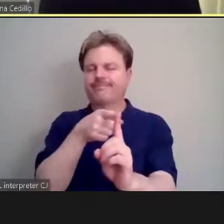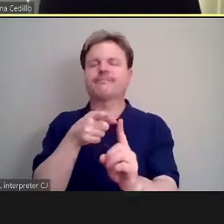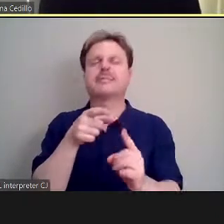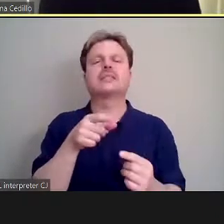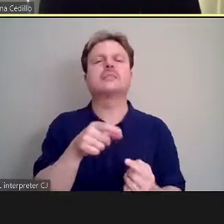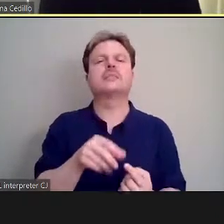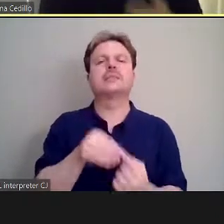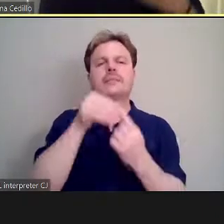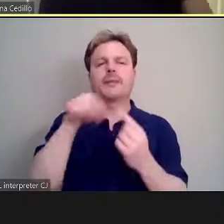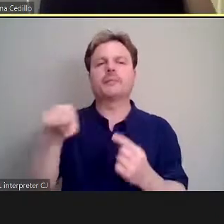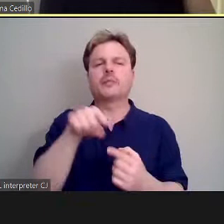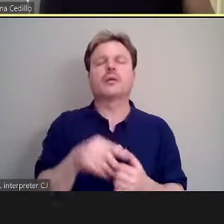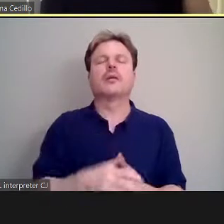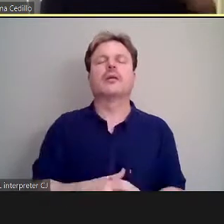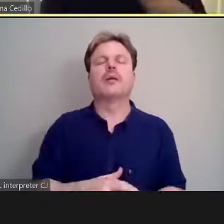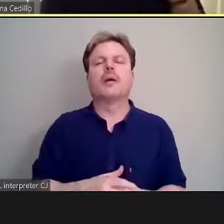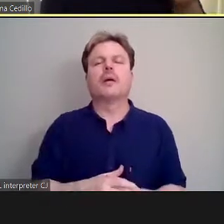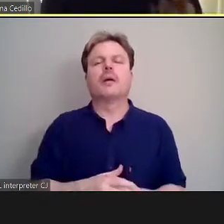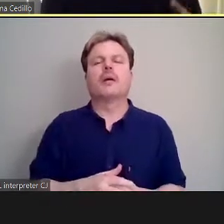And so